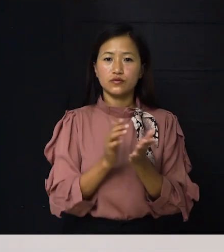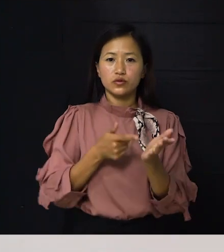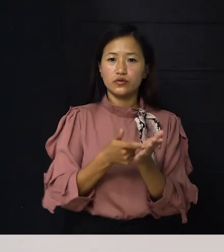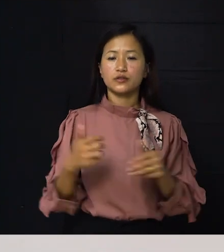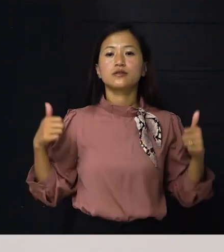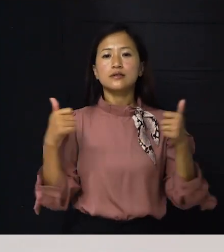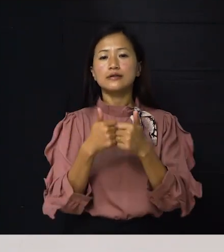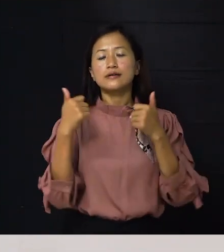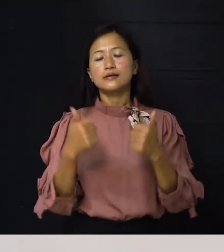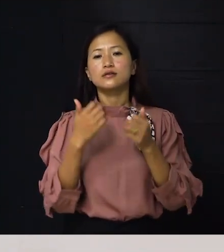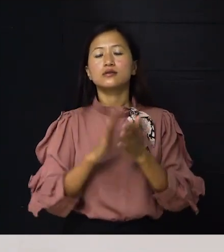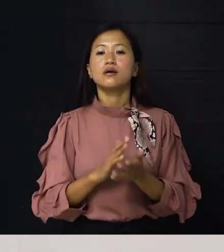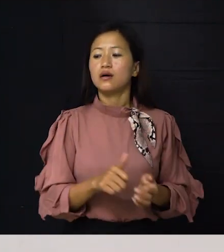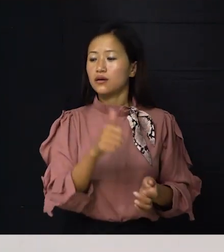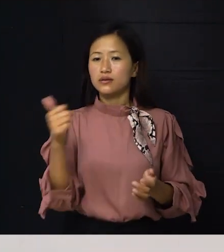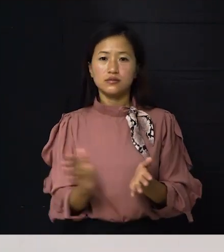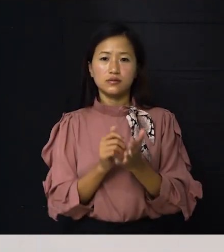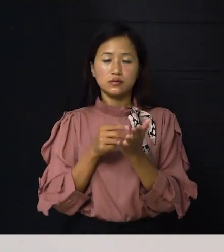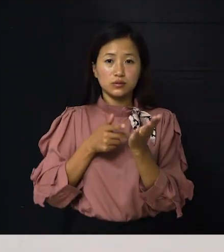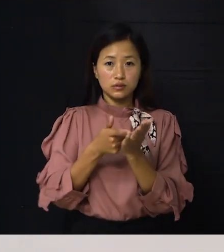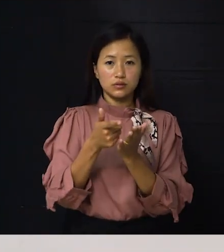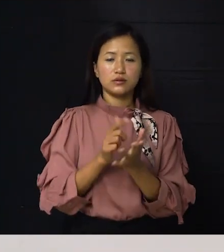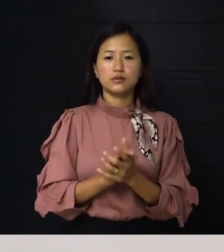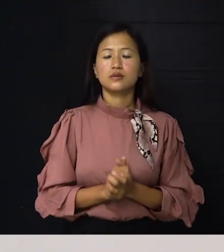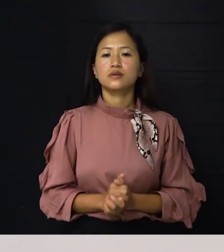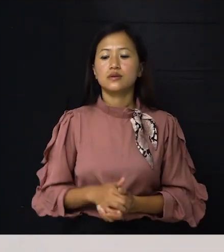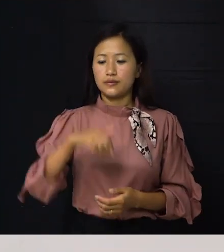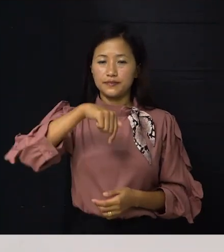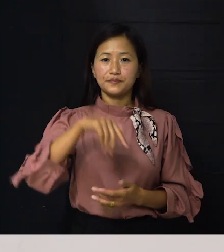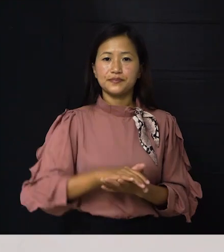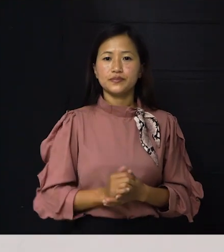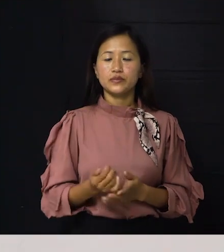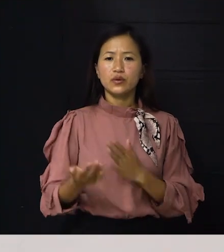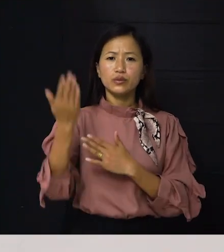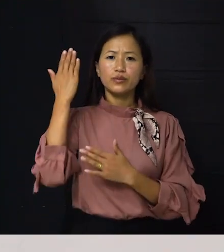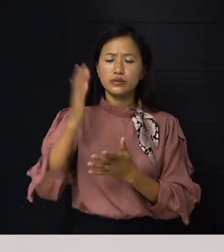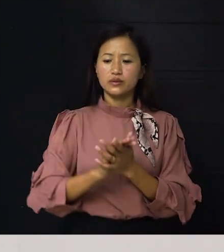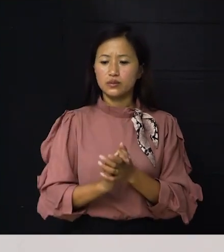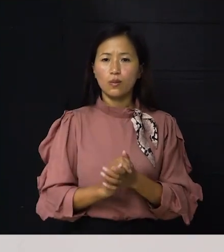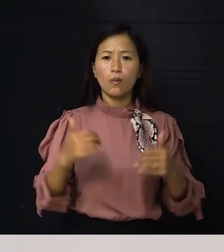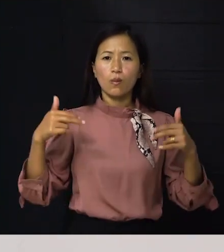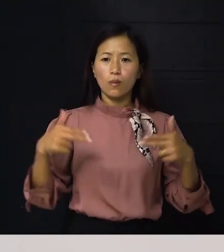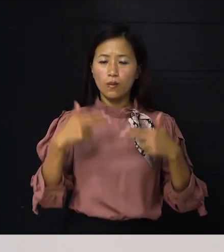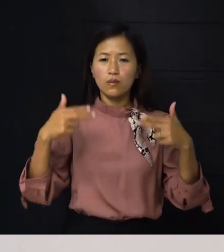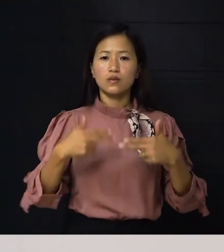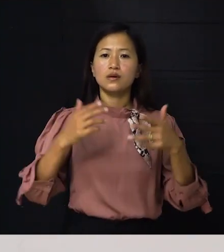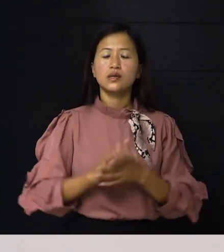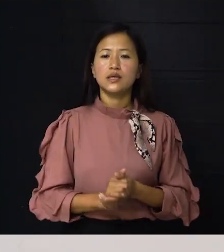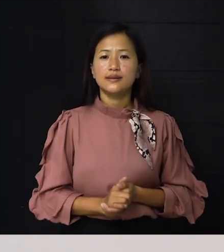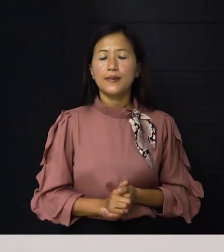fighting against the other ruler, all right. Now during that war,